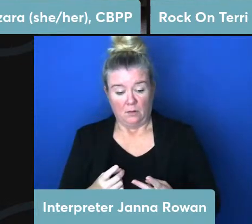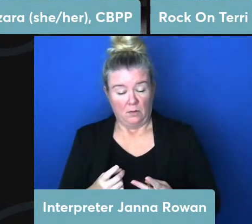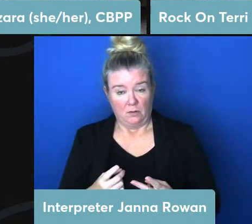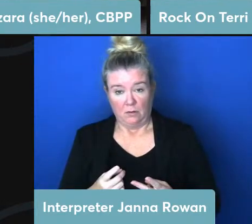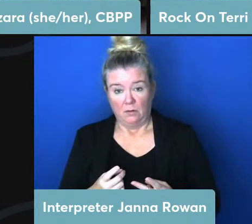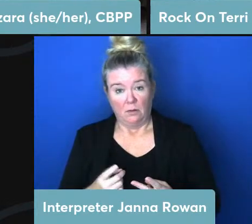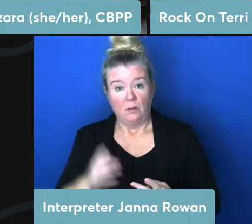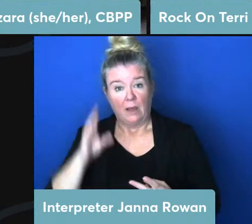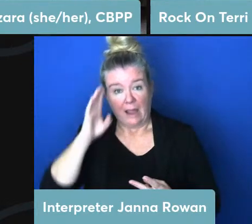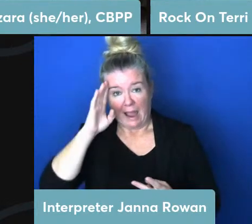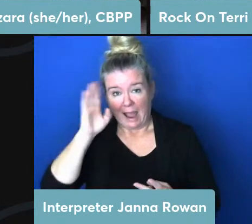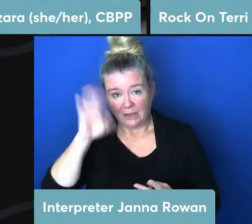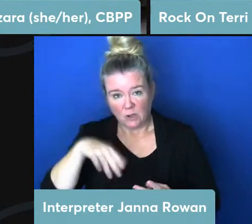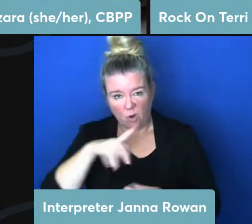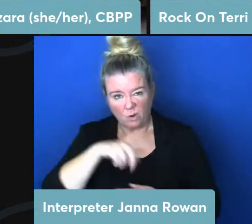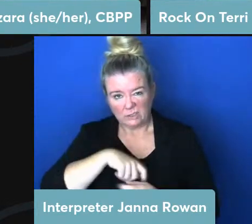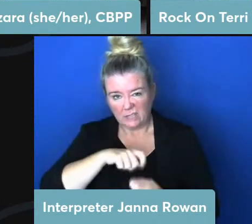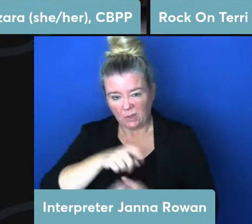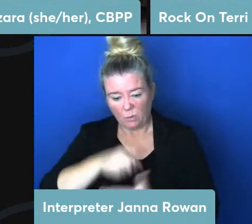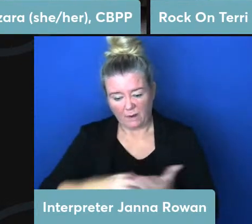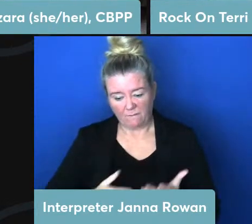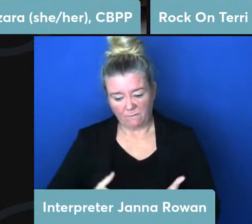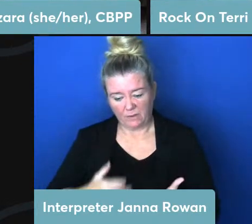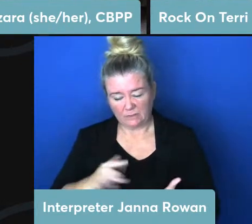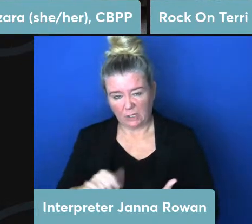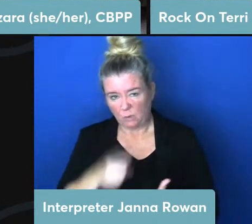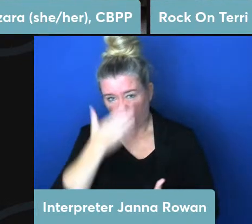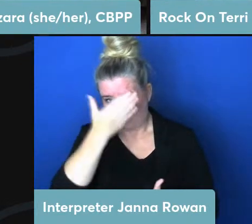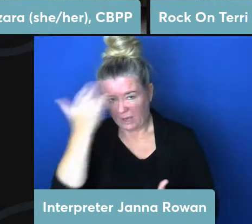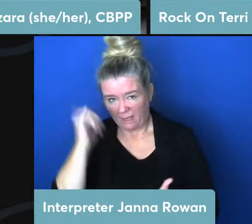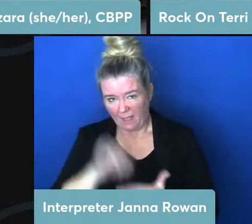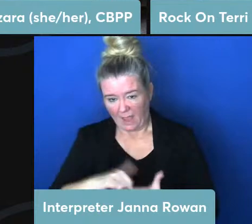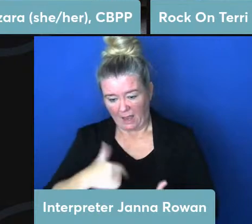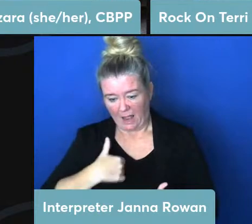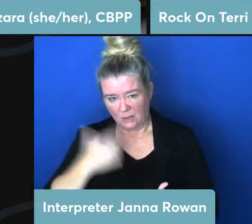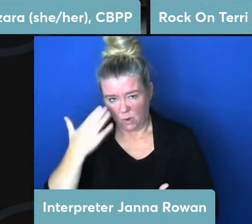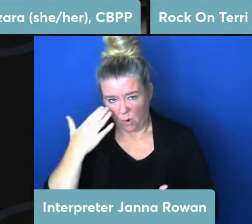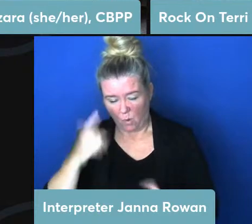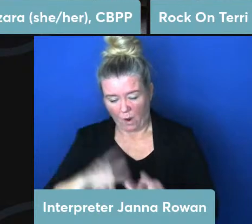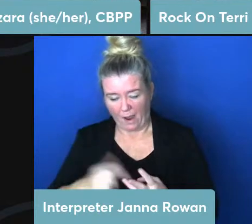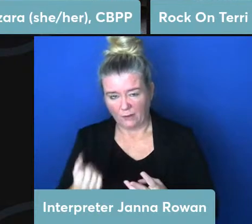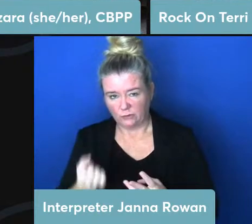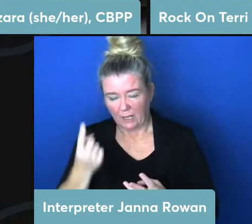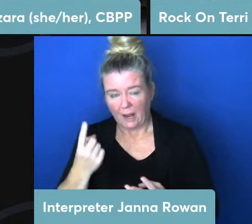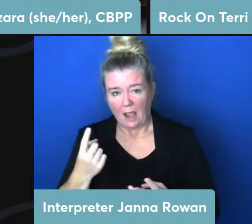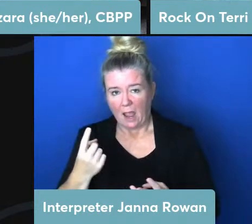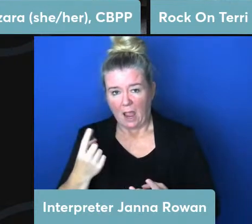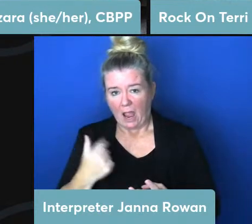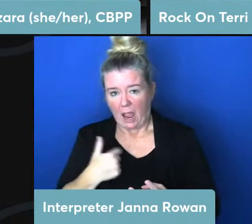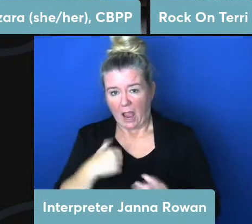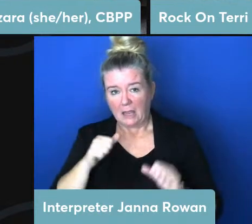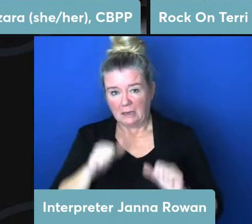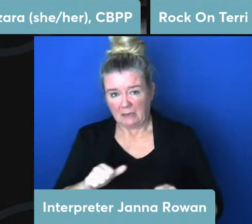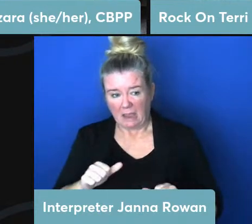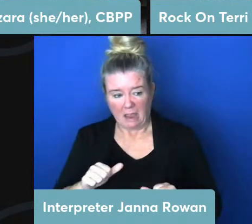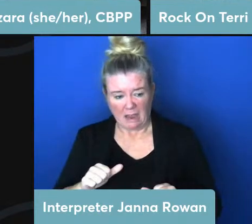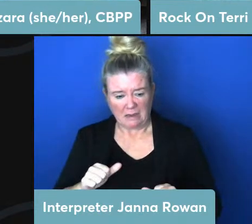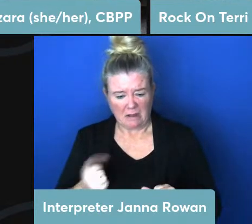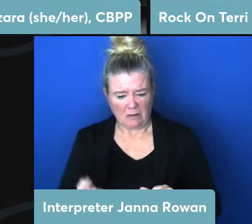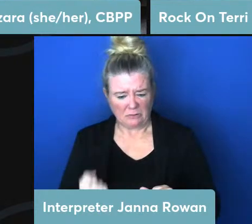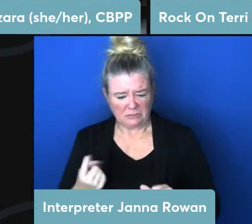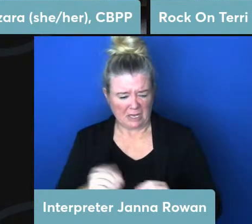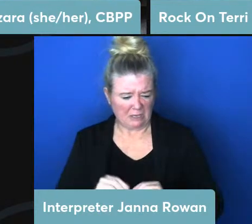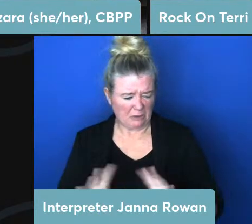yeah, I know exactly what it's like, and you're forgetting that. And three, I understand. I can completely sympathize with